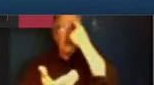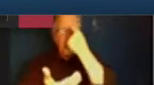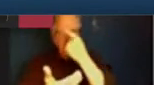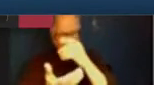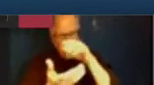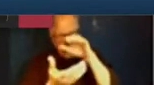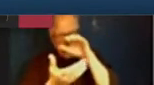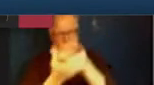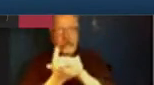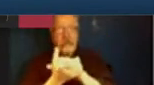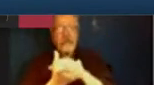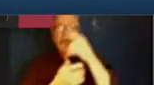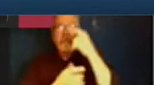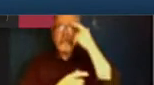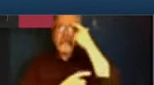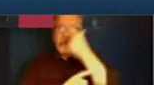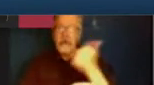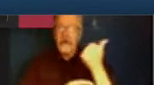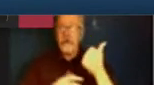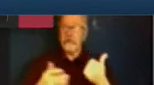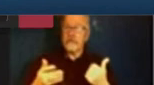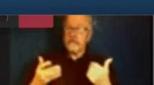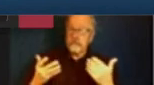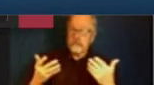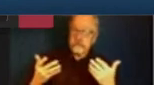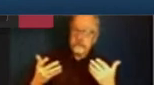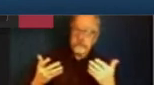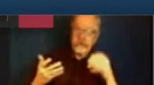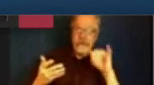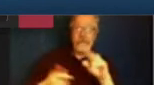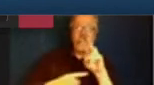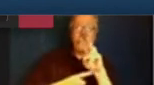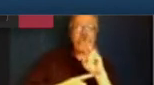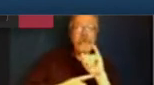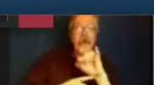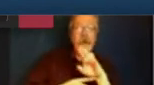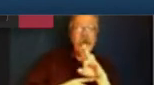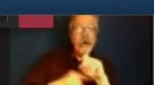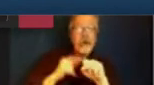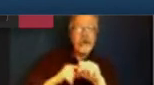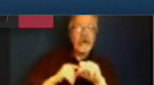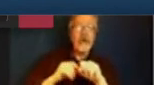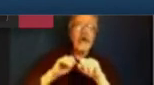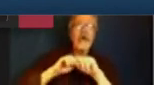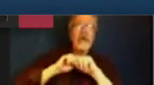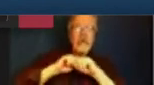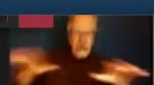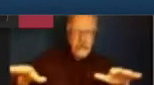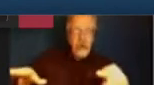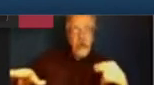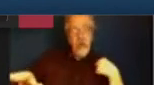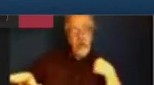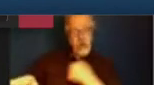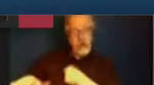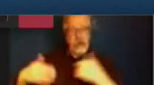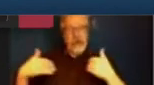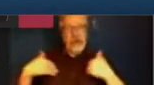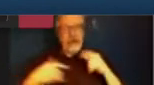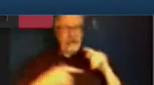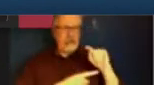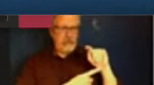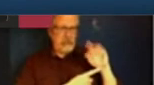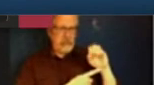nature of this virus and our increasing tools that are now available to us and our increasing understanding of its